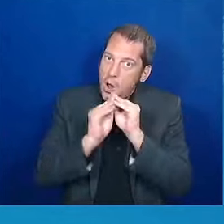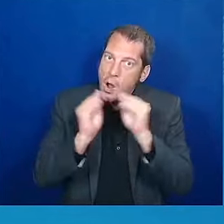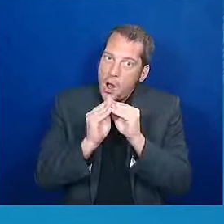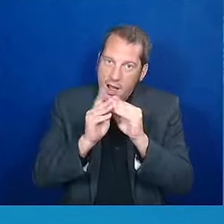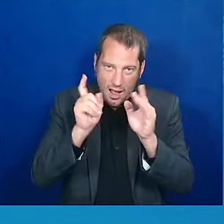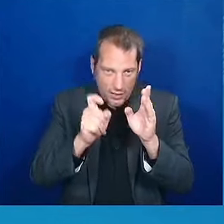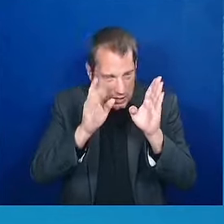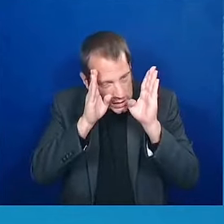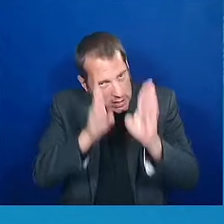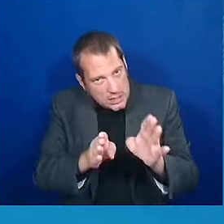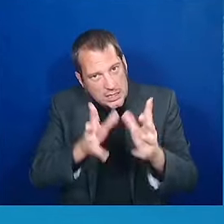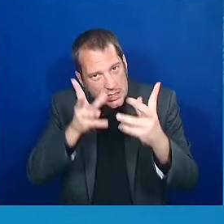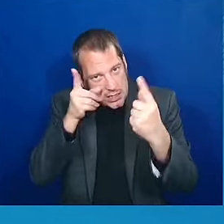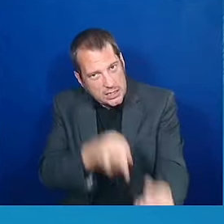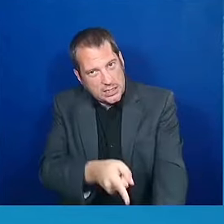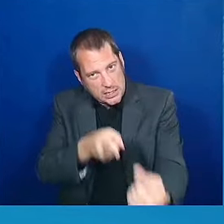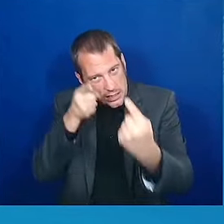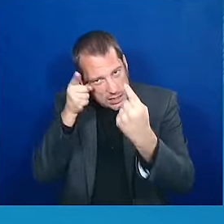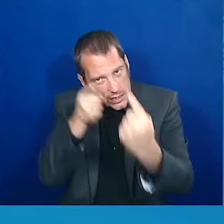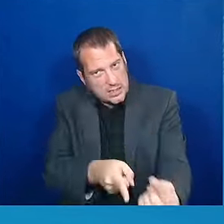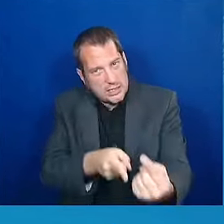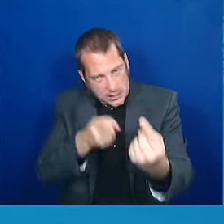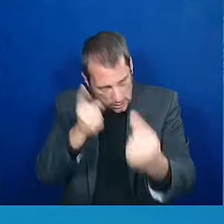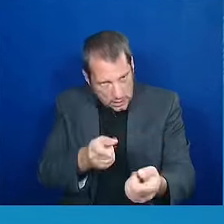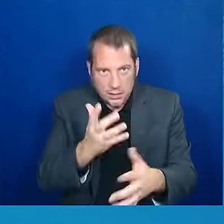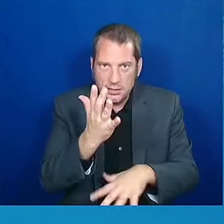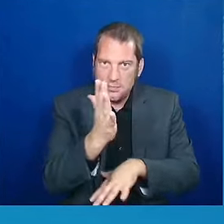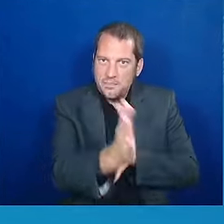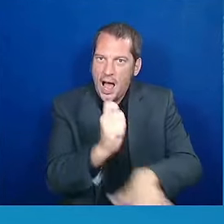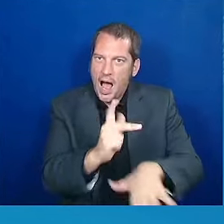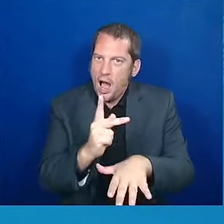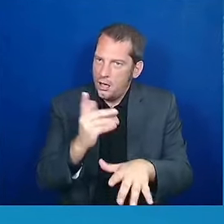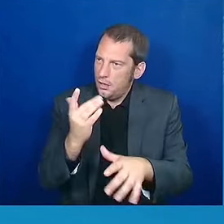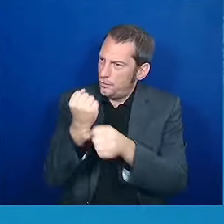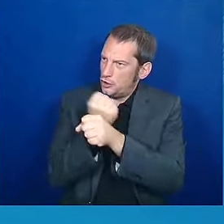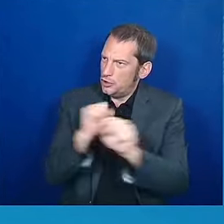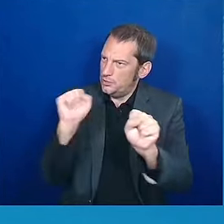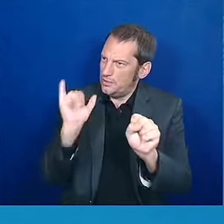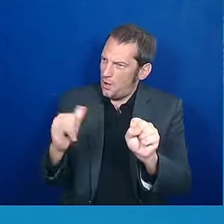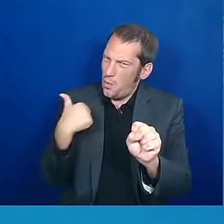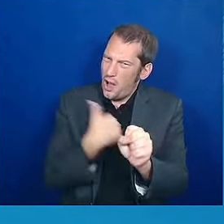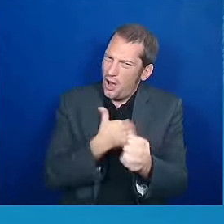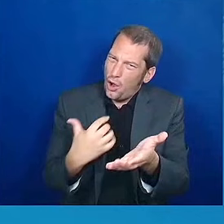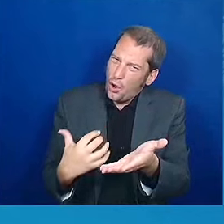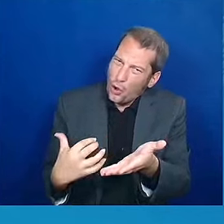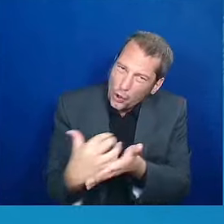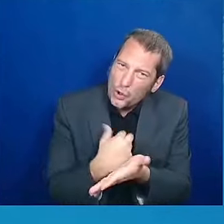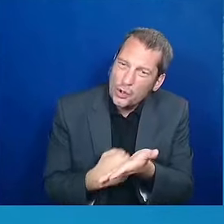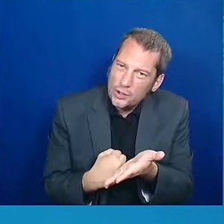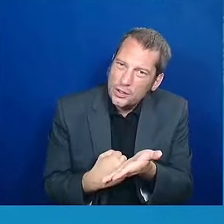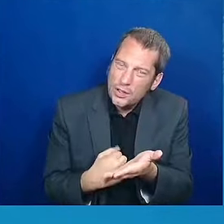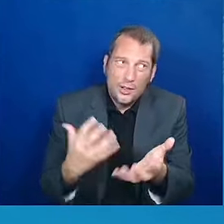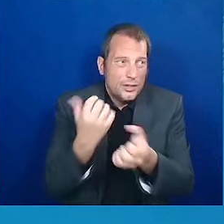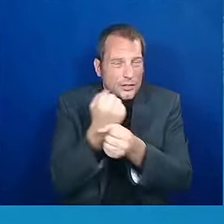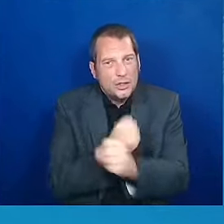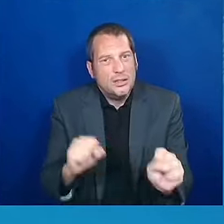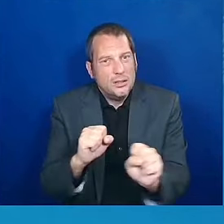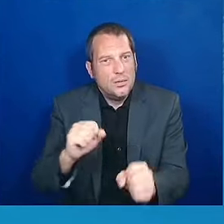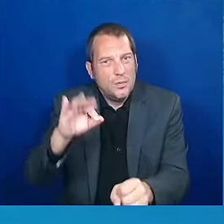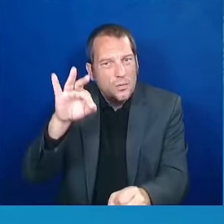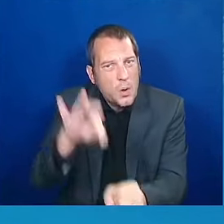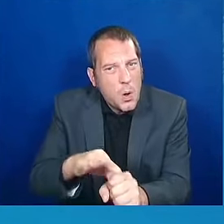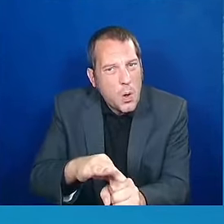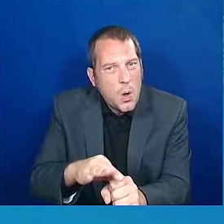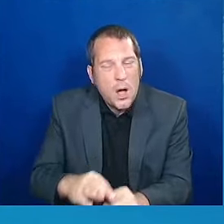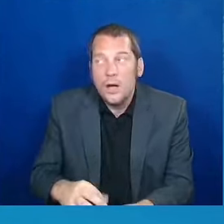freedoms and rights. The freedom to vote. The freedom to be safe from gun violence.